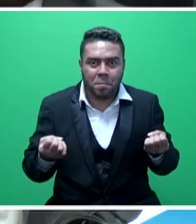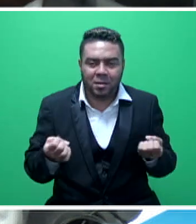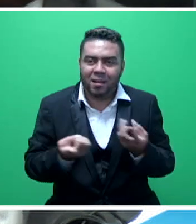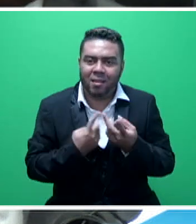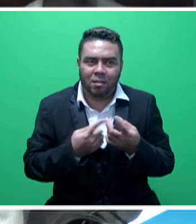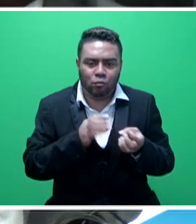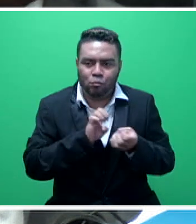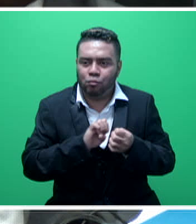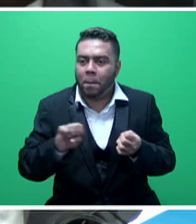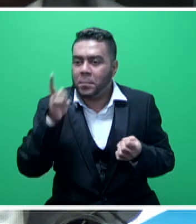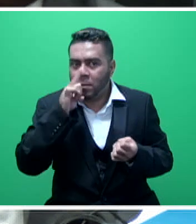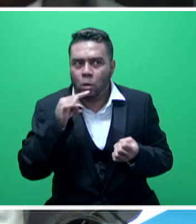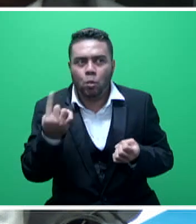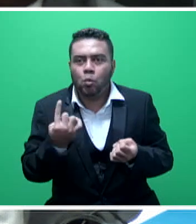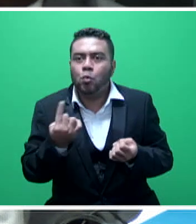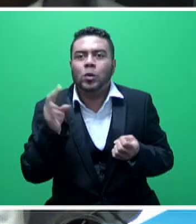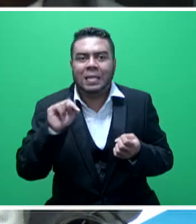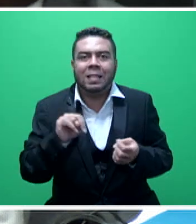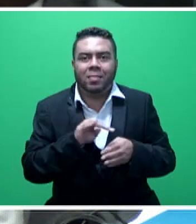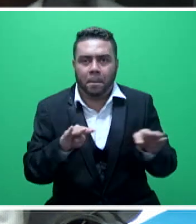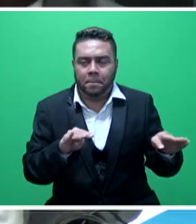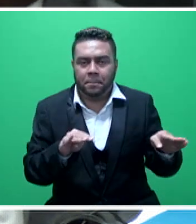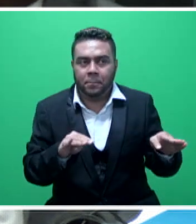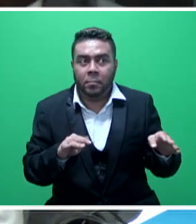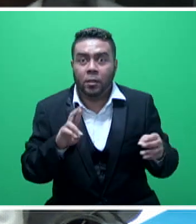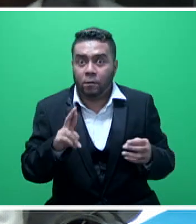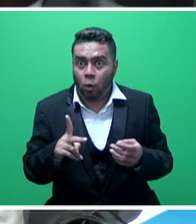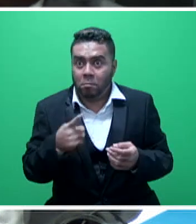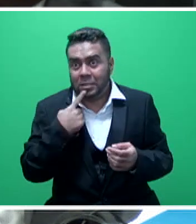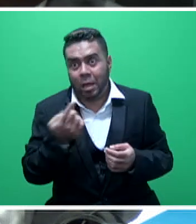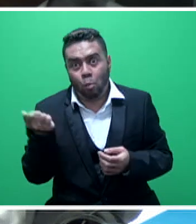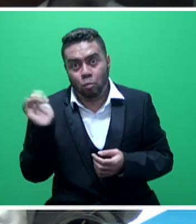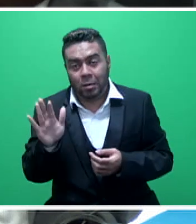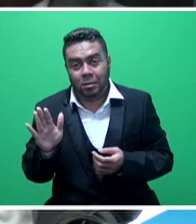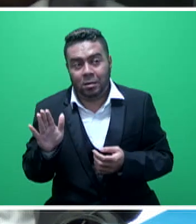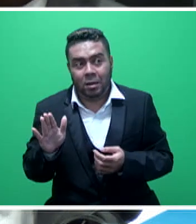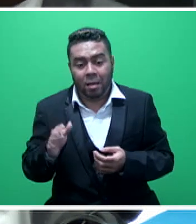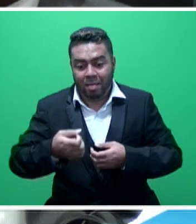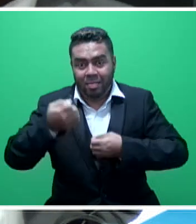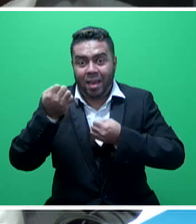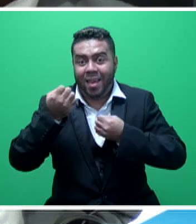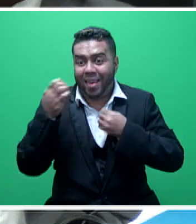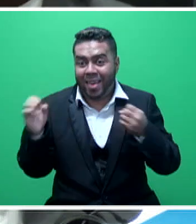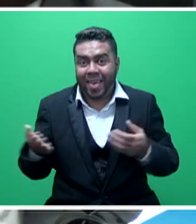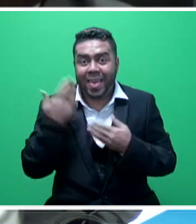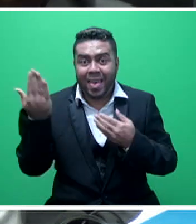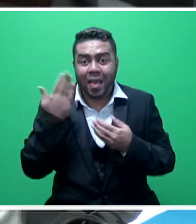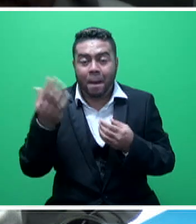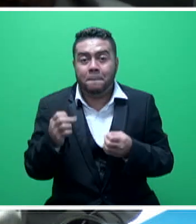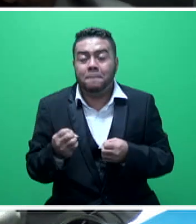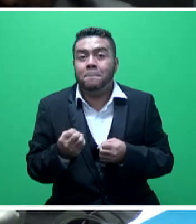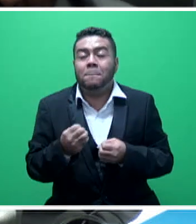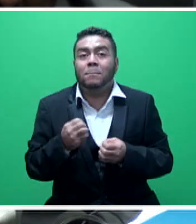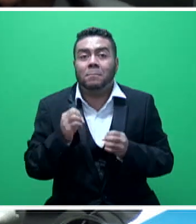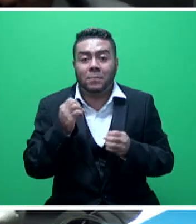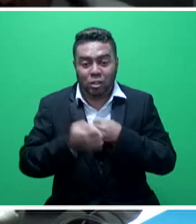supplies for those patients who urgently need them. As I've alluded to, the airborne machines, we started to use them for severe cases of typhoid